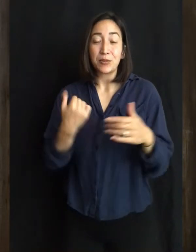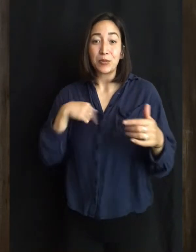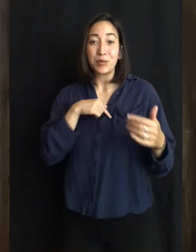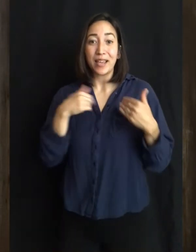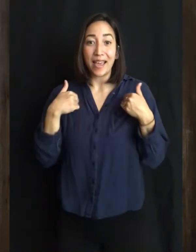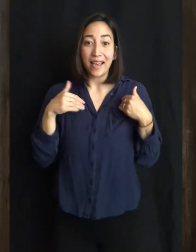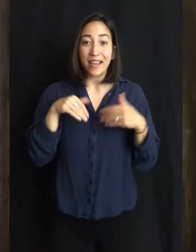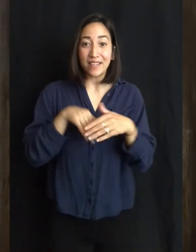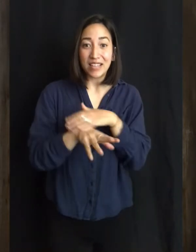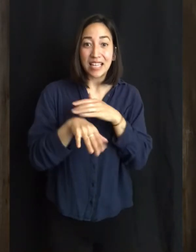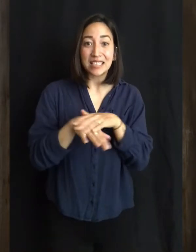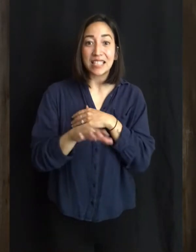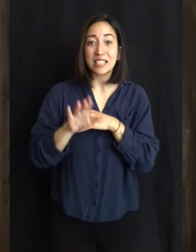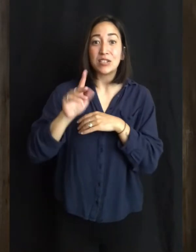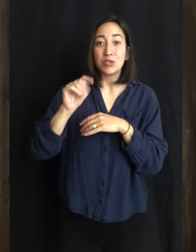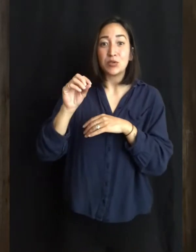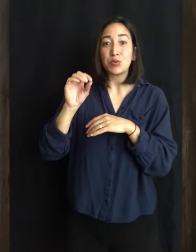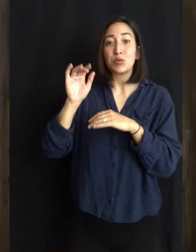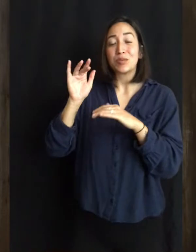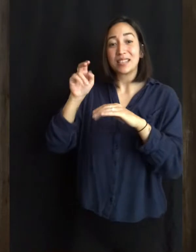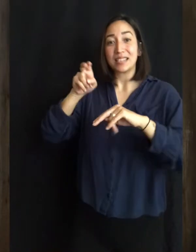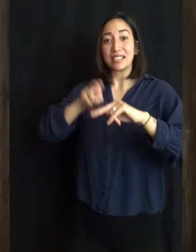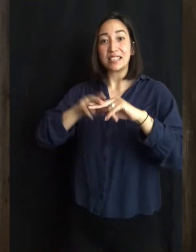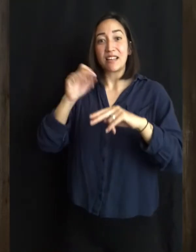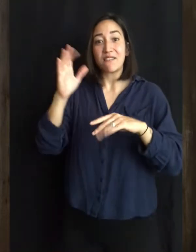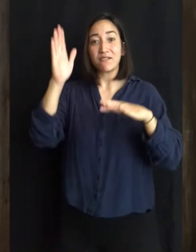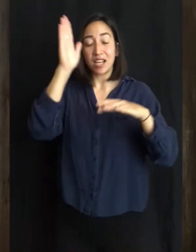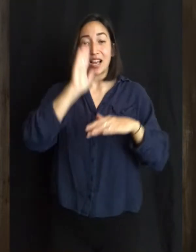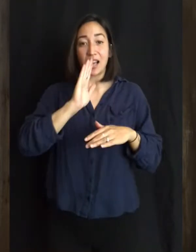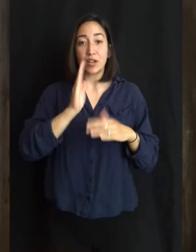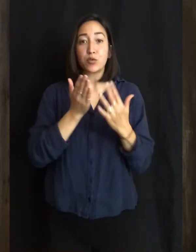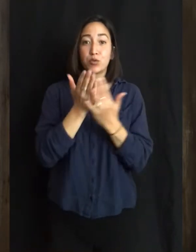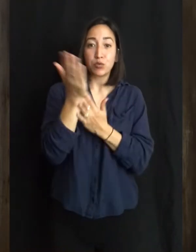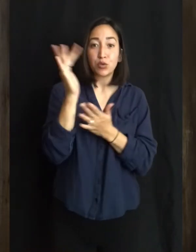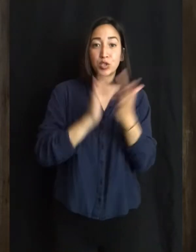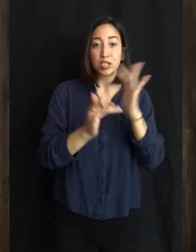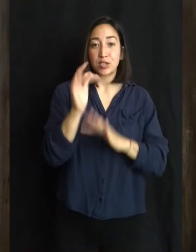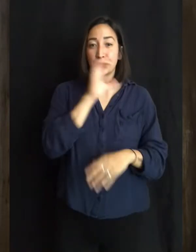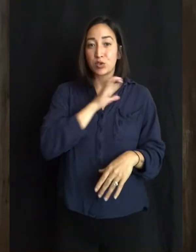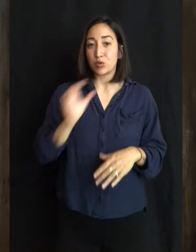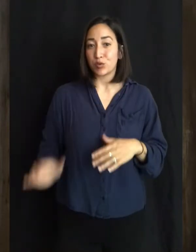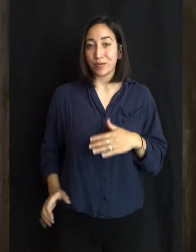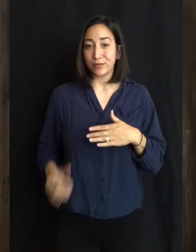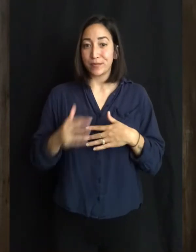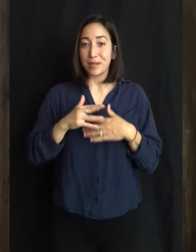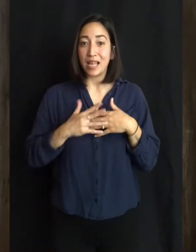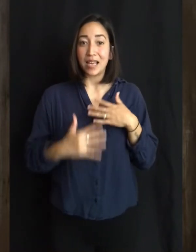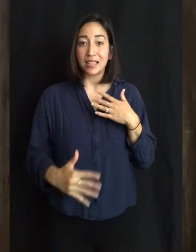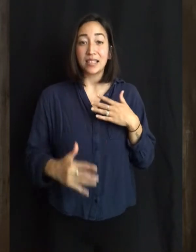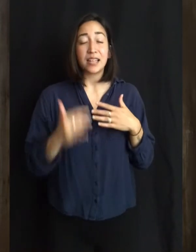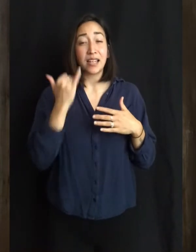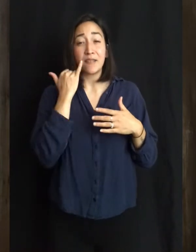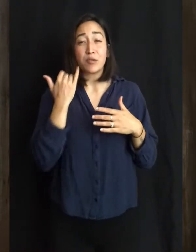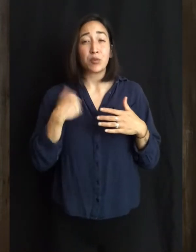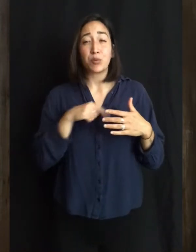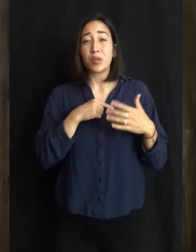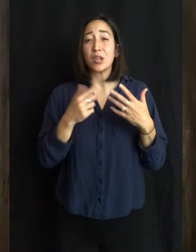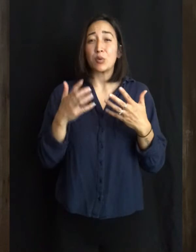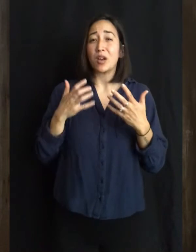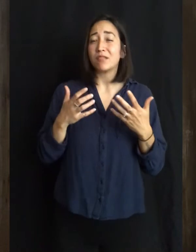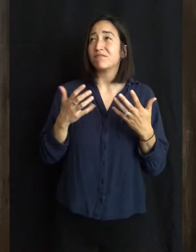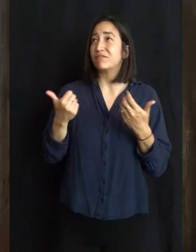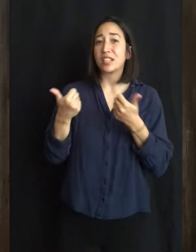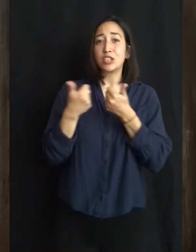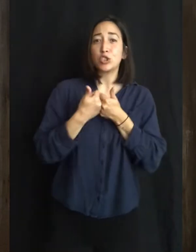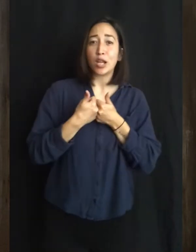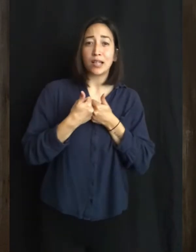have access to the mercy seat of God through the blood of Christ. And if we want to contest that,